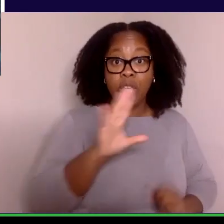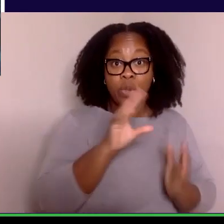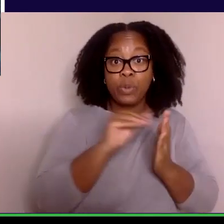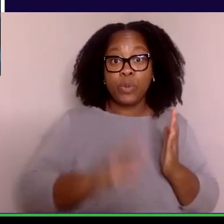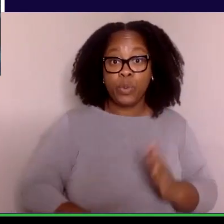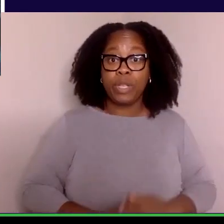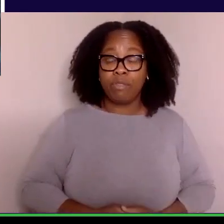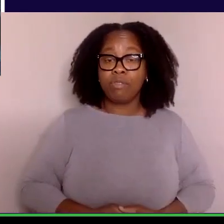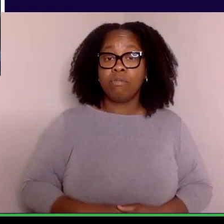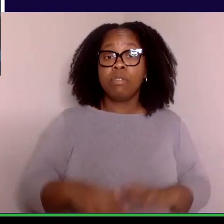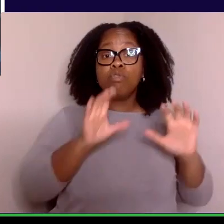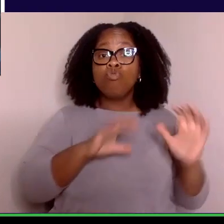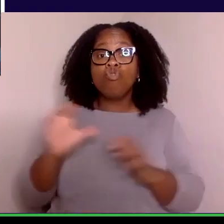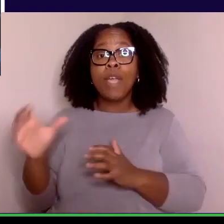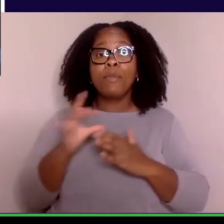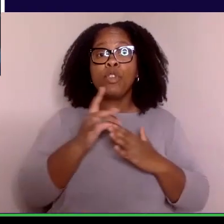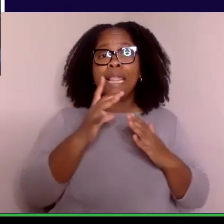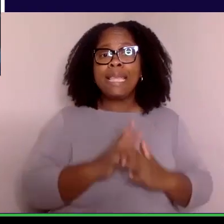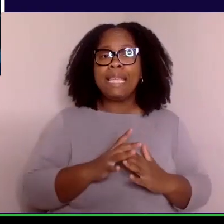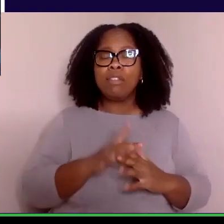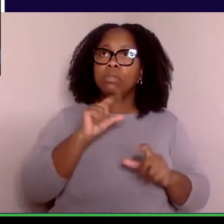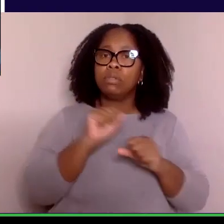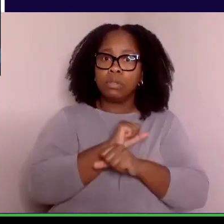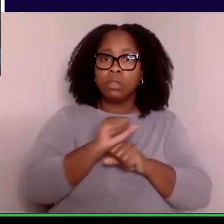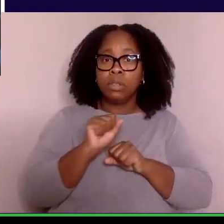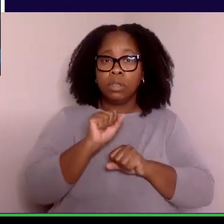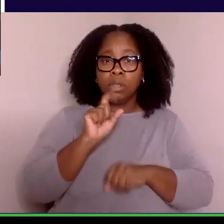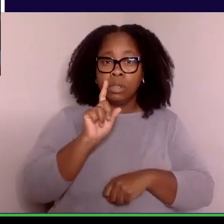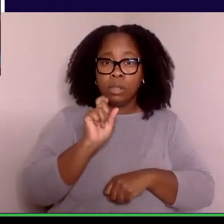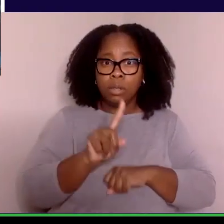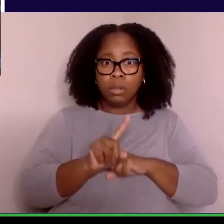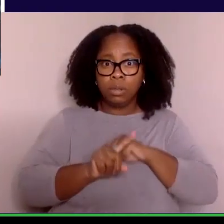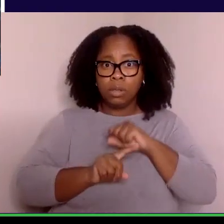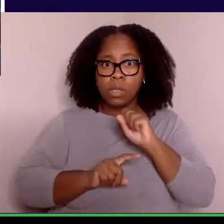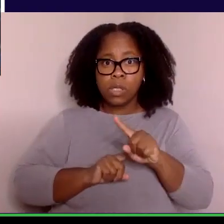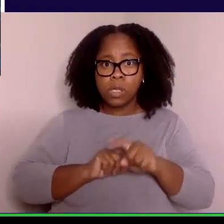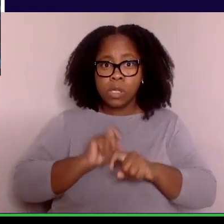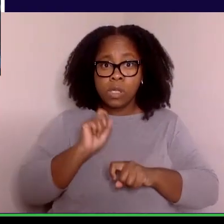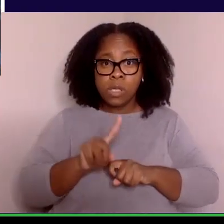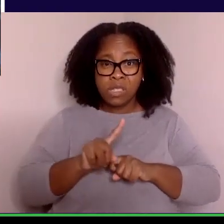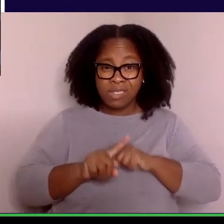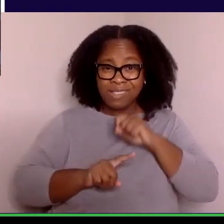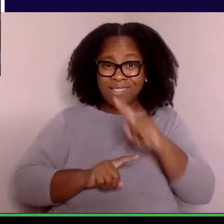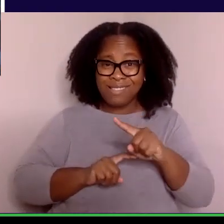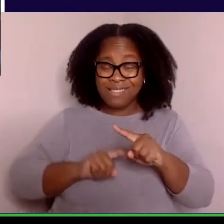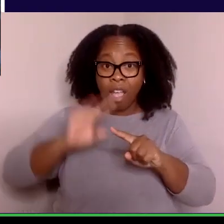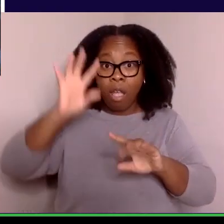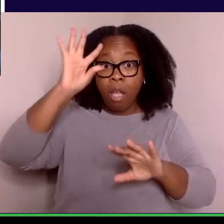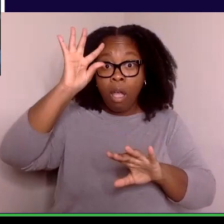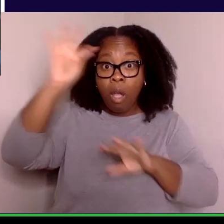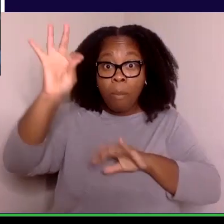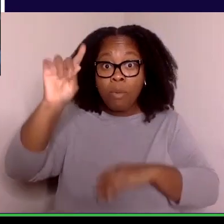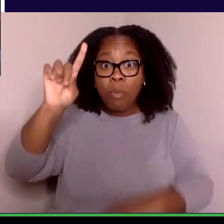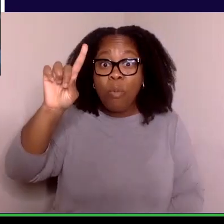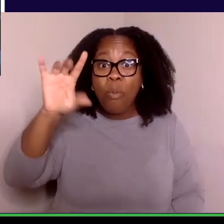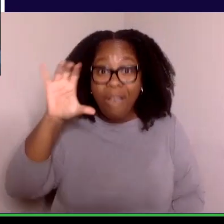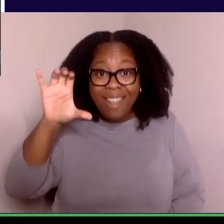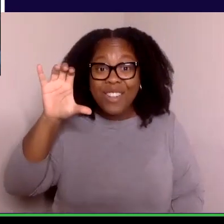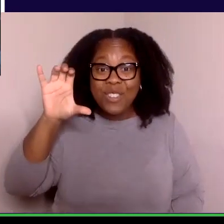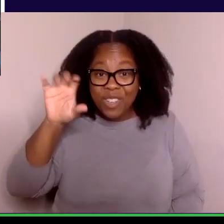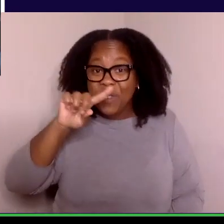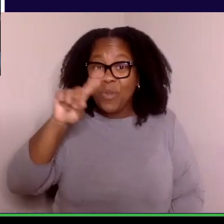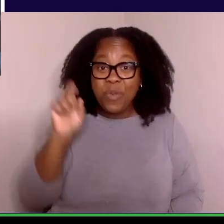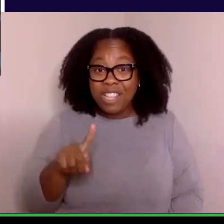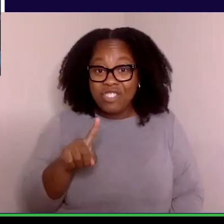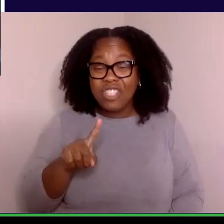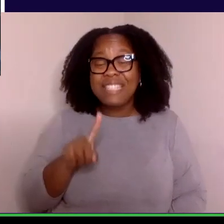Chapter leaders literally asked almost 100 questions, which were answered live and in the